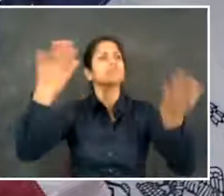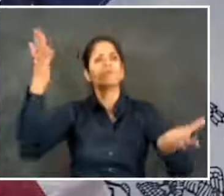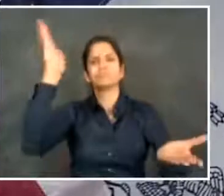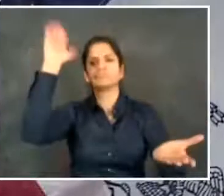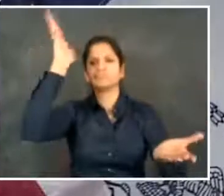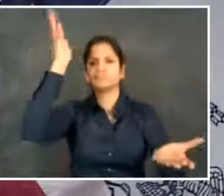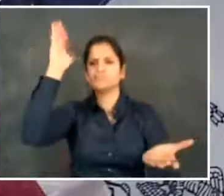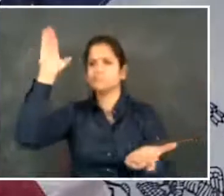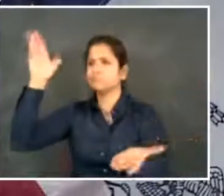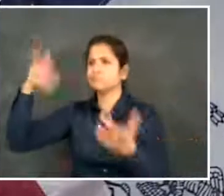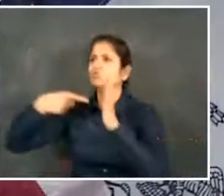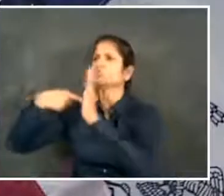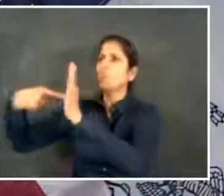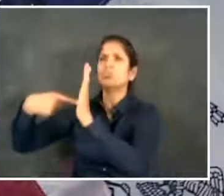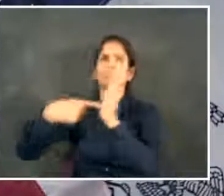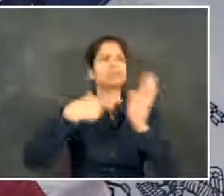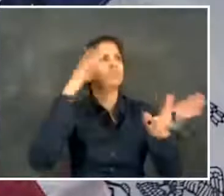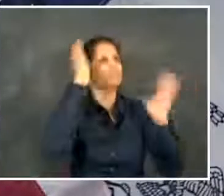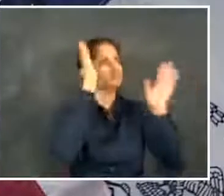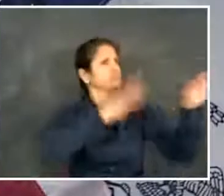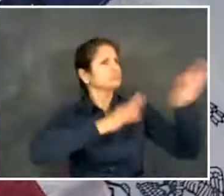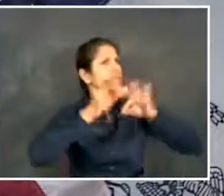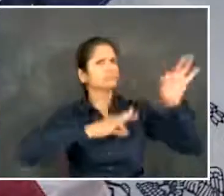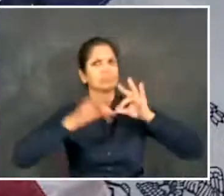Next, we have Juliet from 1010 Wins.